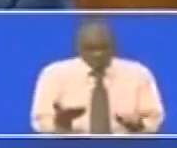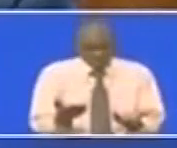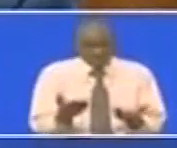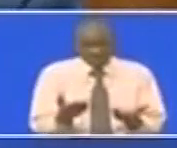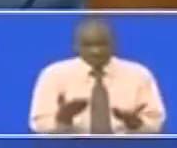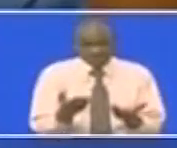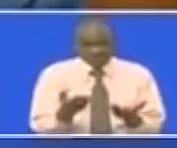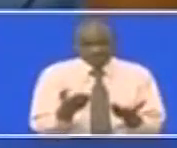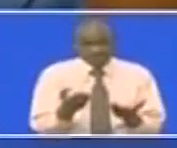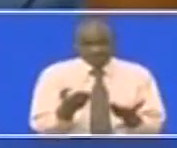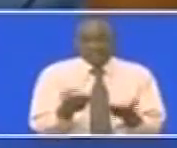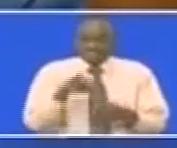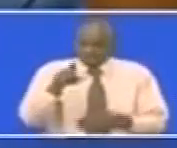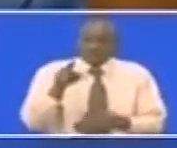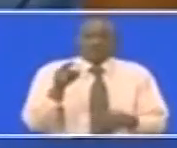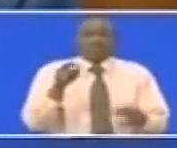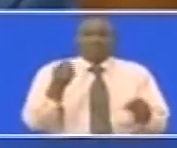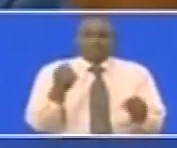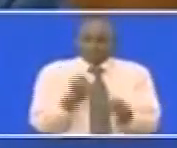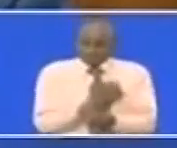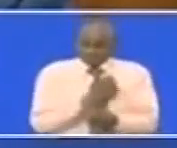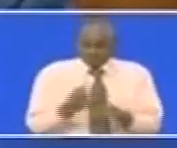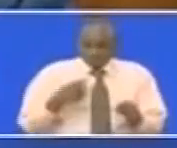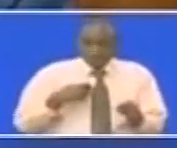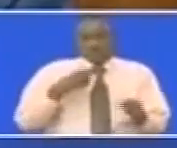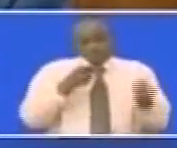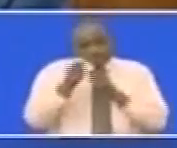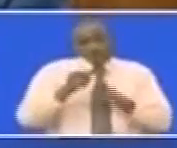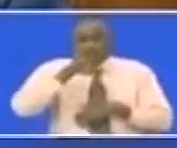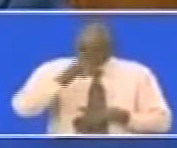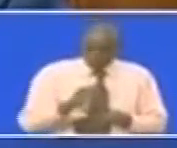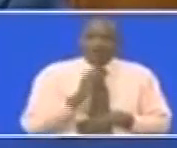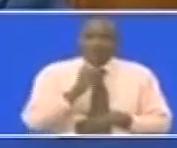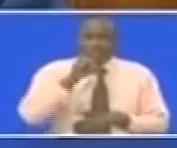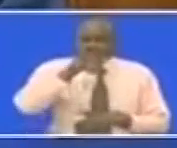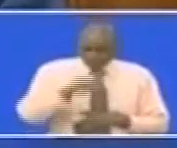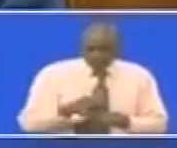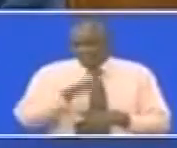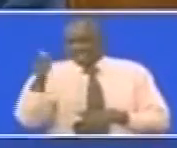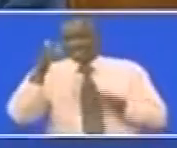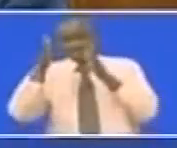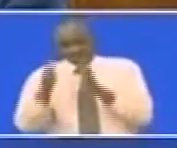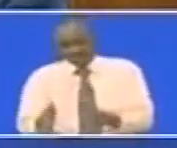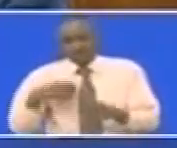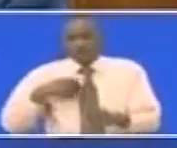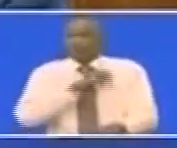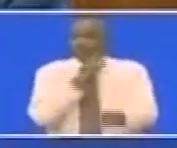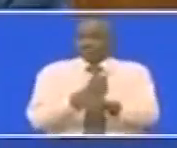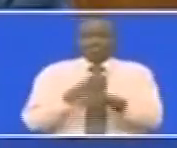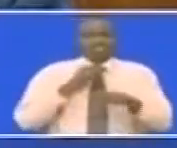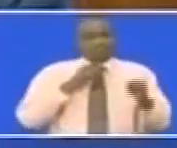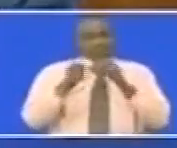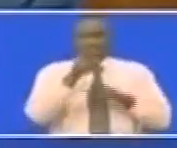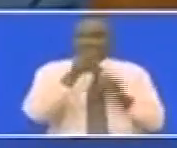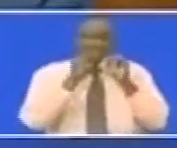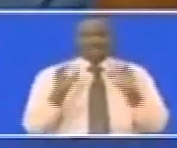law, and shall not be subject to the control or direction of any person or authority. End